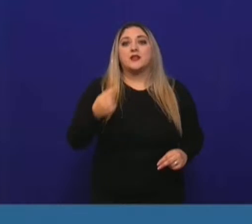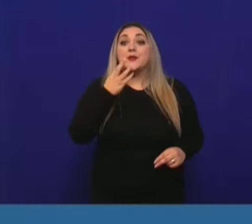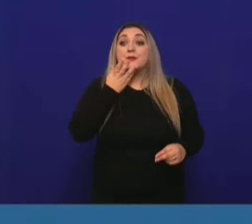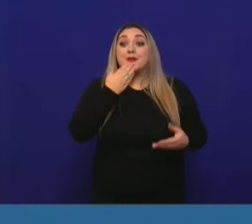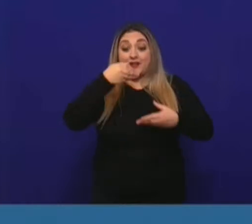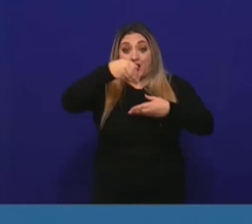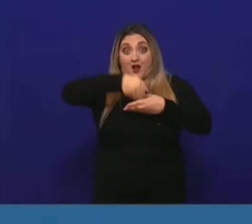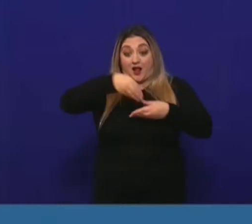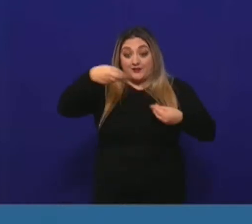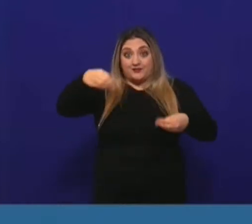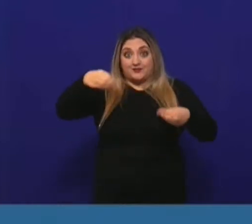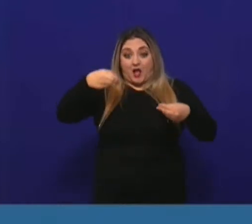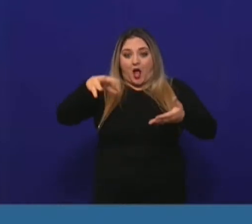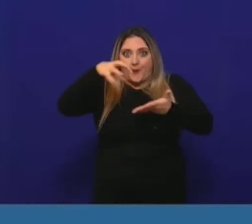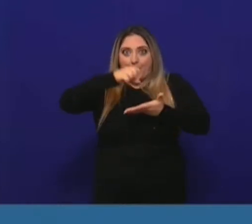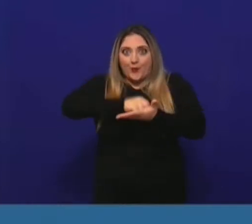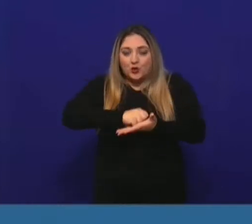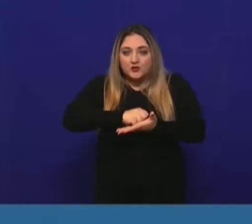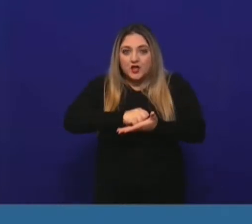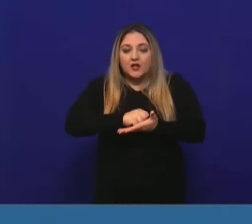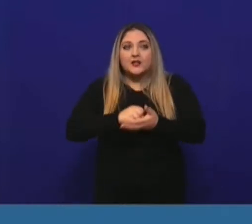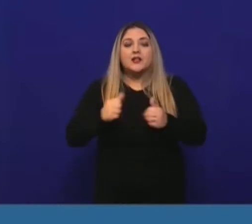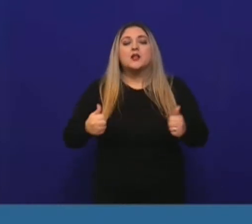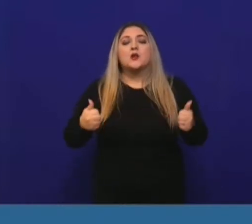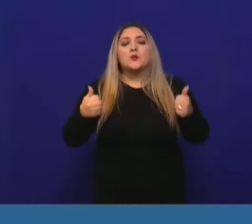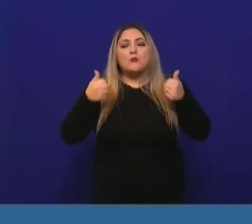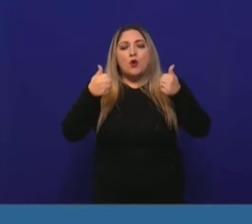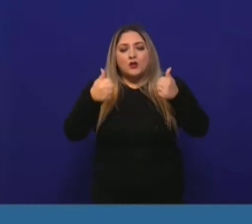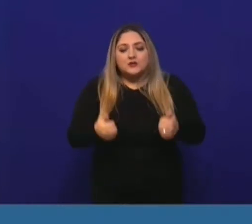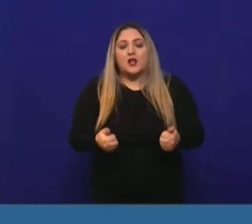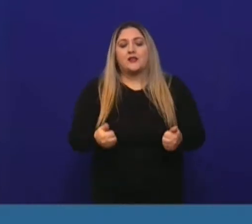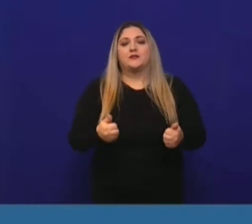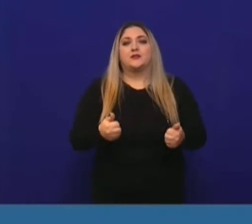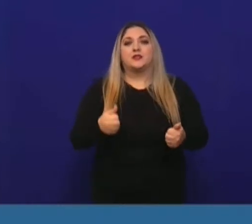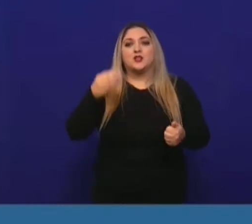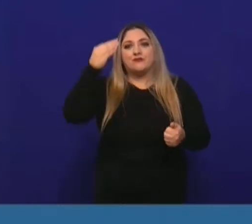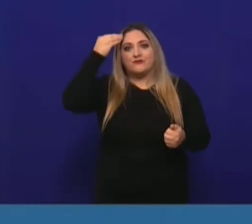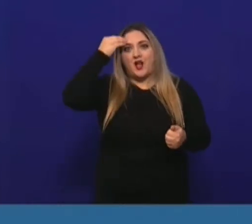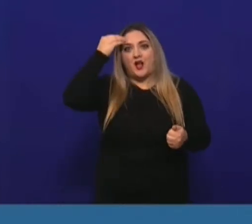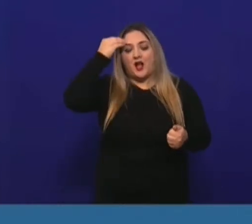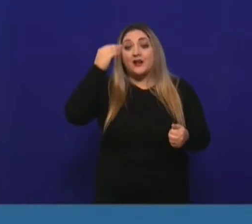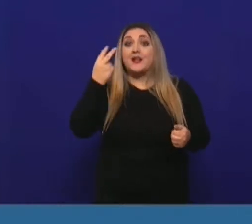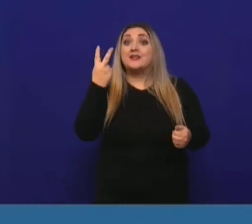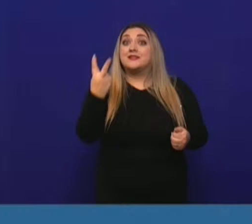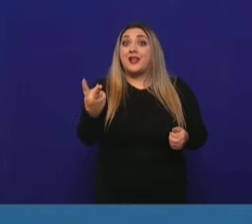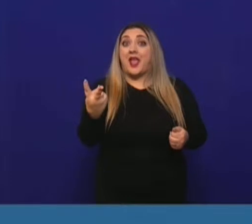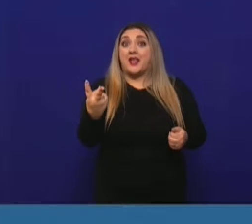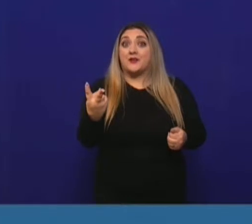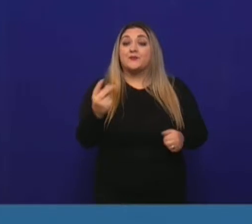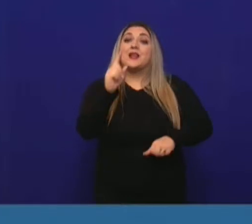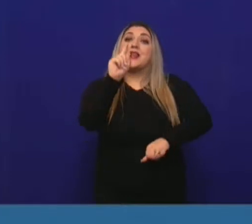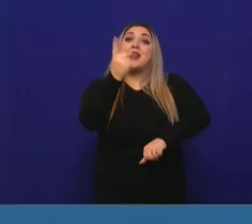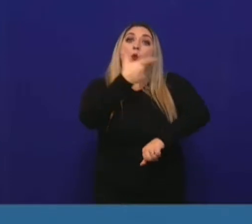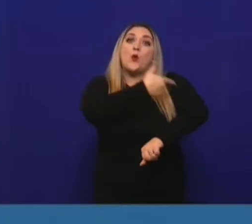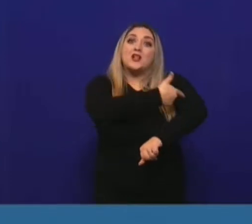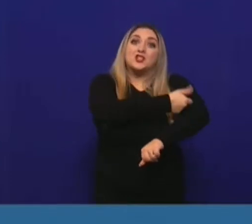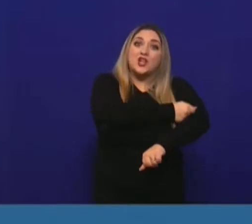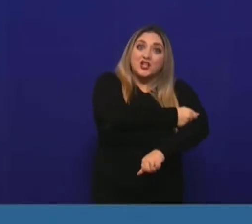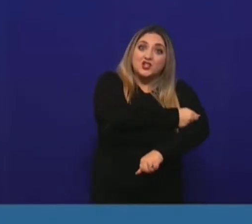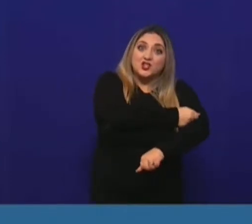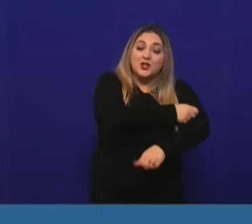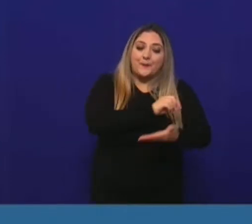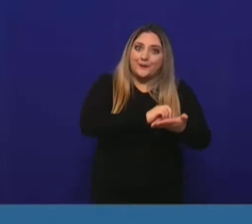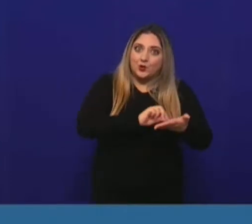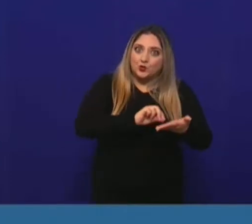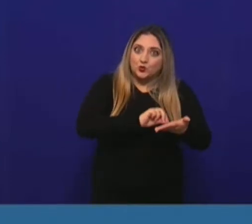l-karta tal-appuntament, qed ikolkom kemm l-appuntament tal-ewwel doża kif ukoll l-appuntament tat-tieni doża. U anke fuq